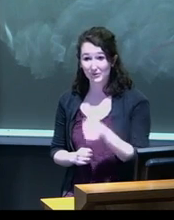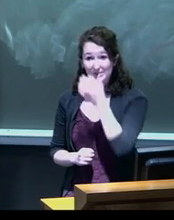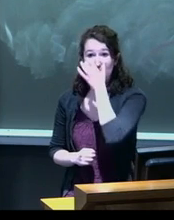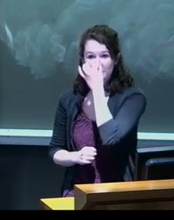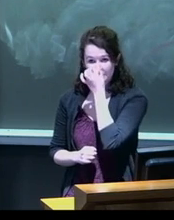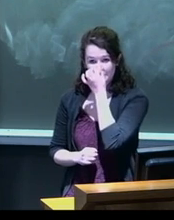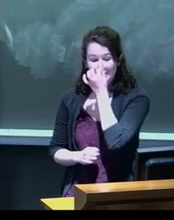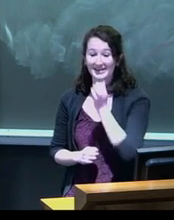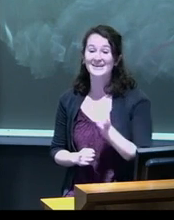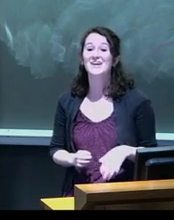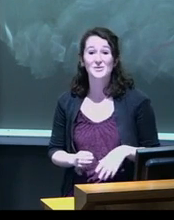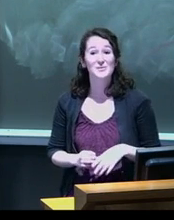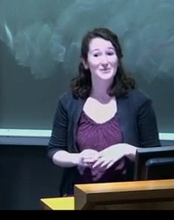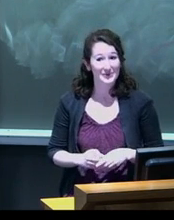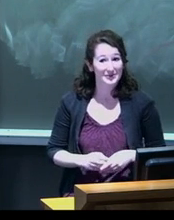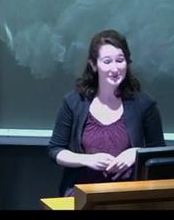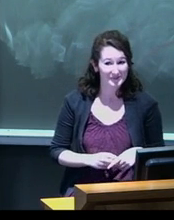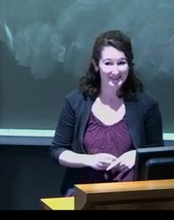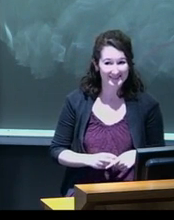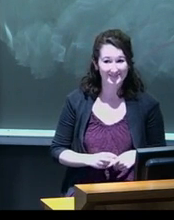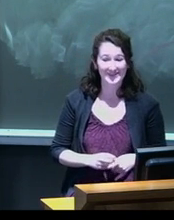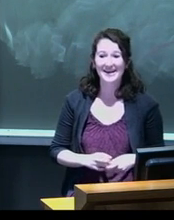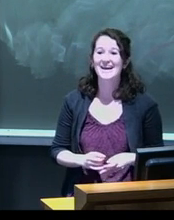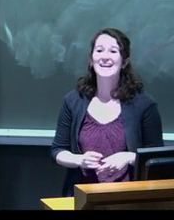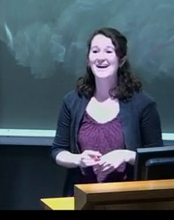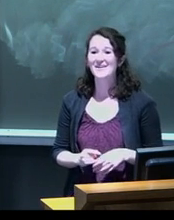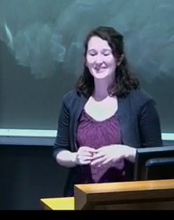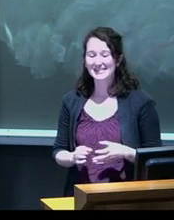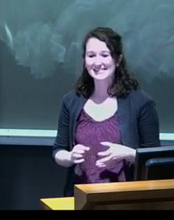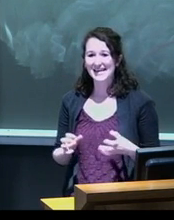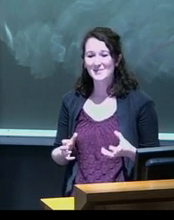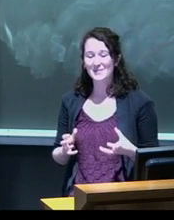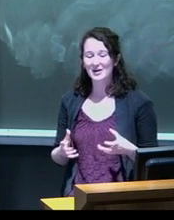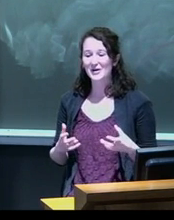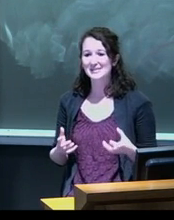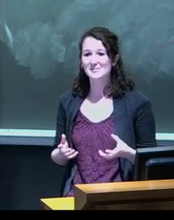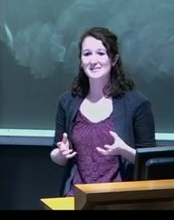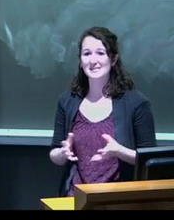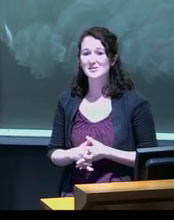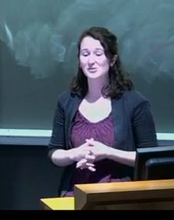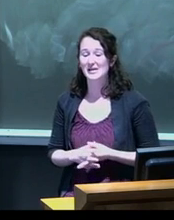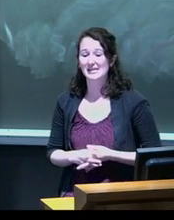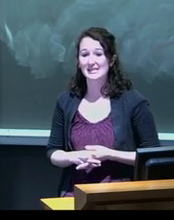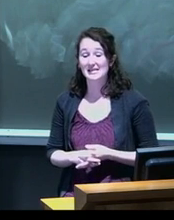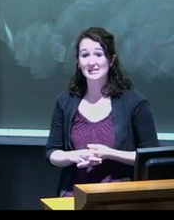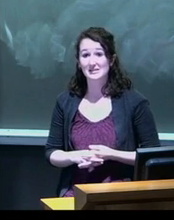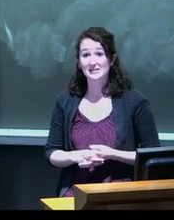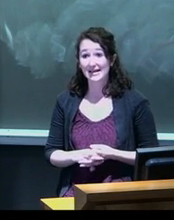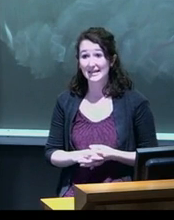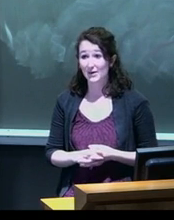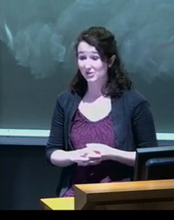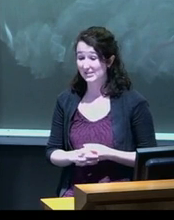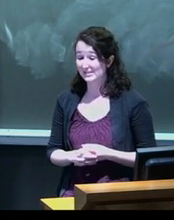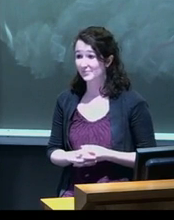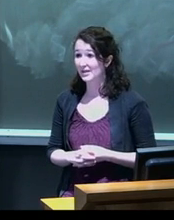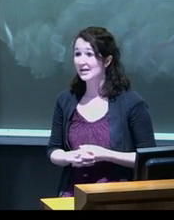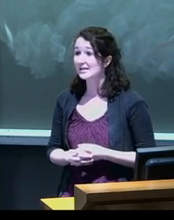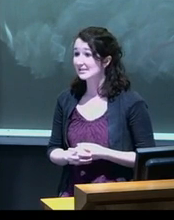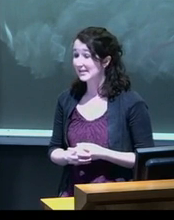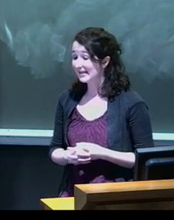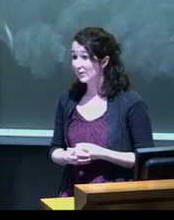plug your nose, you can no longer do this. Now, this same concept is demonstrated in sign